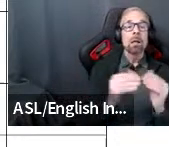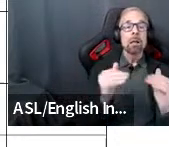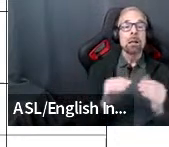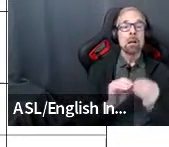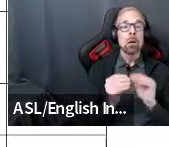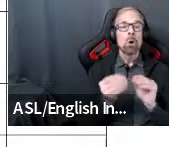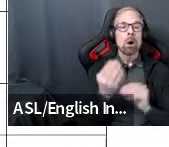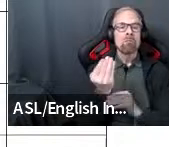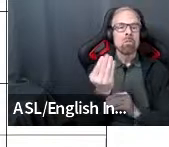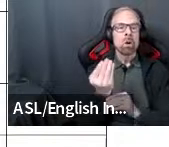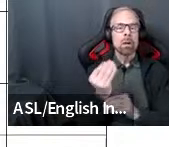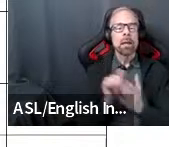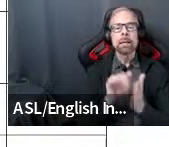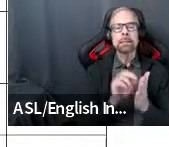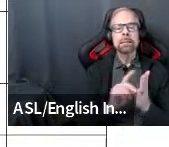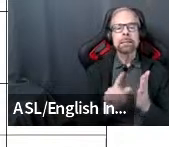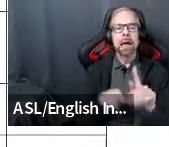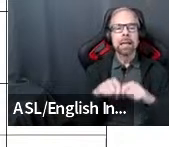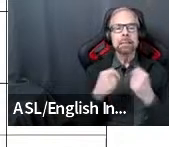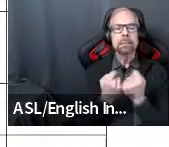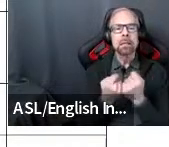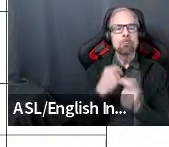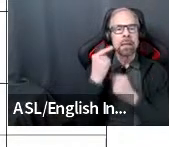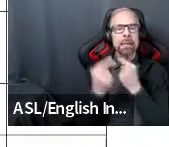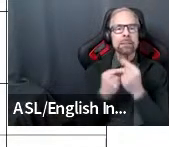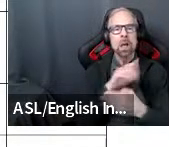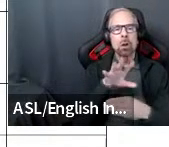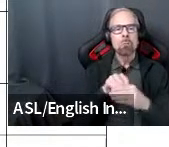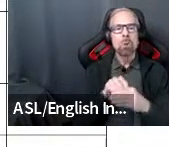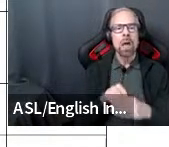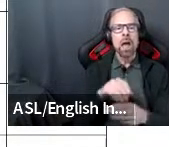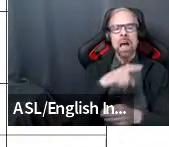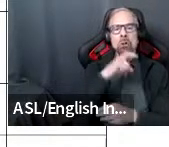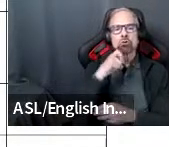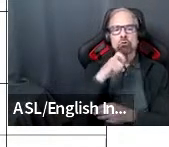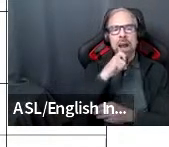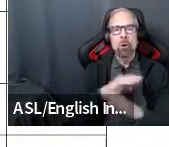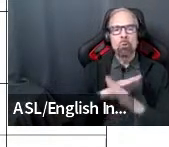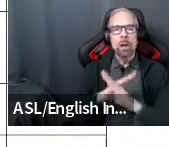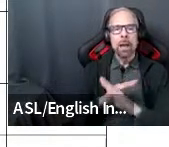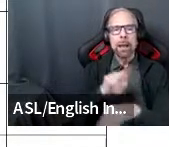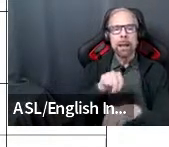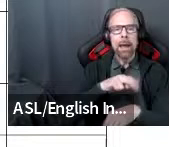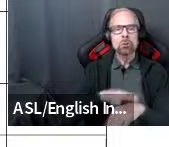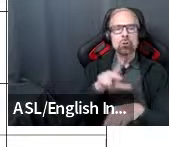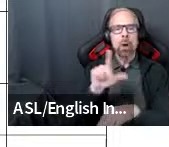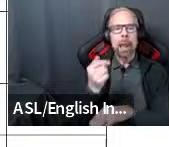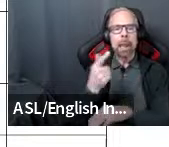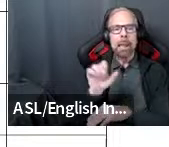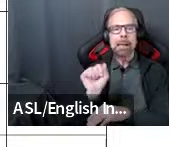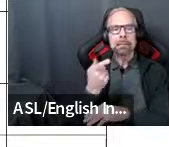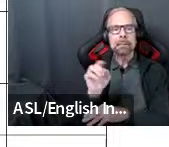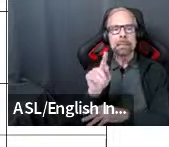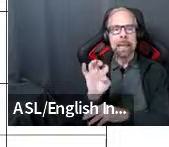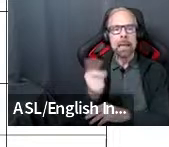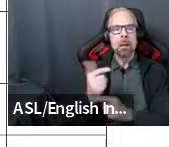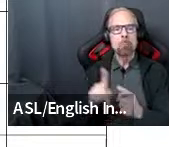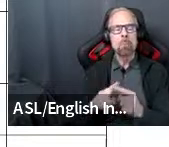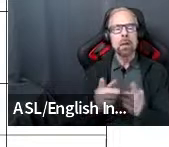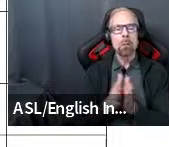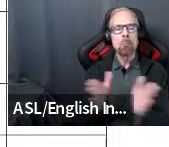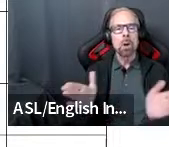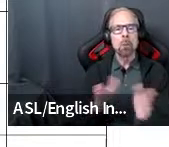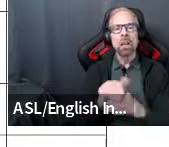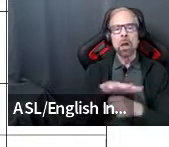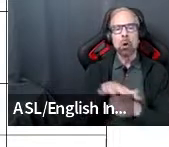14, design team to consider incorporation of drought-resistant naturalized landscaping at public transit locations. For